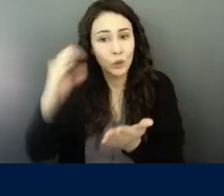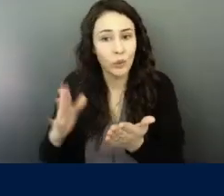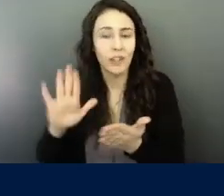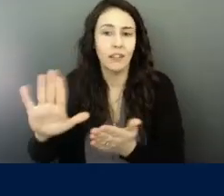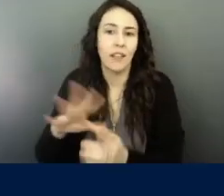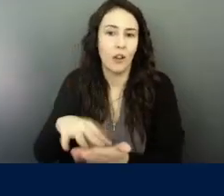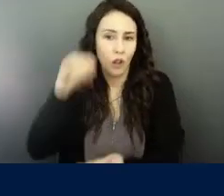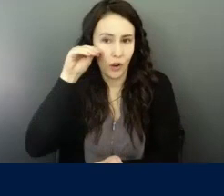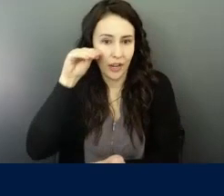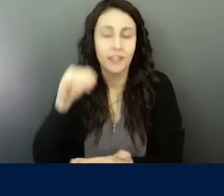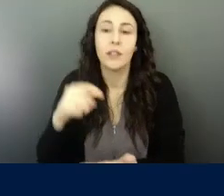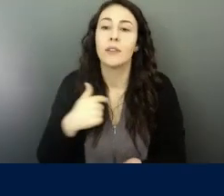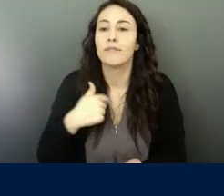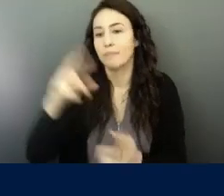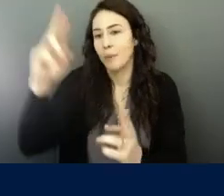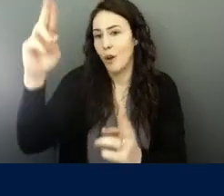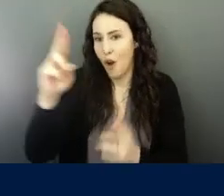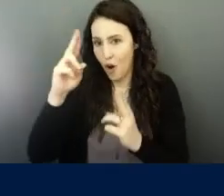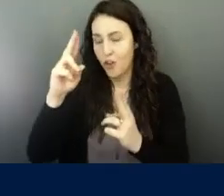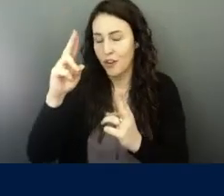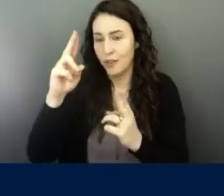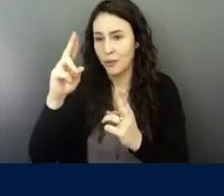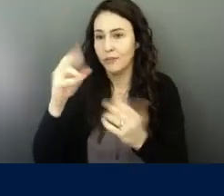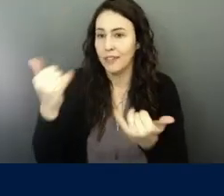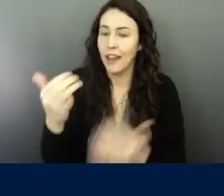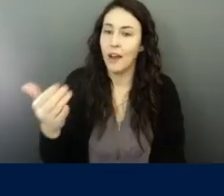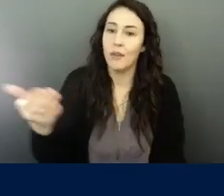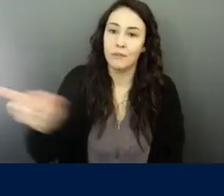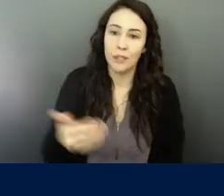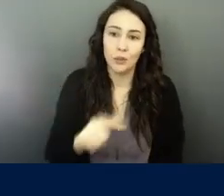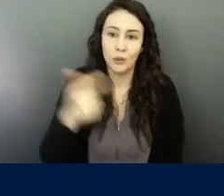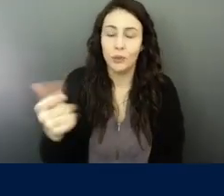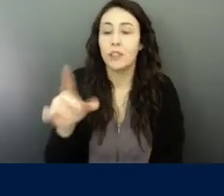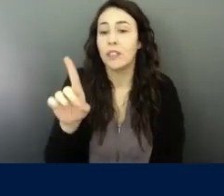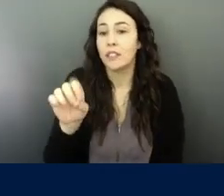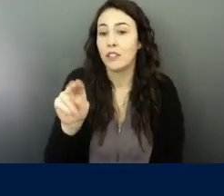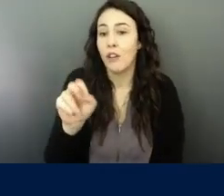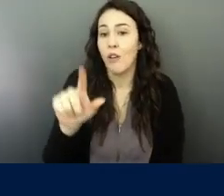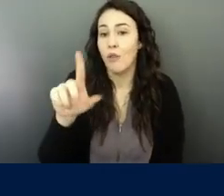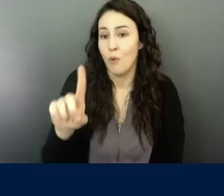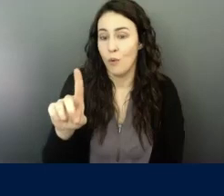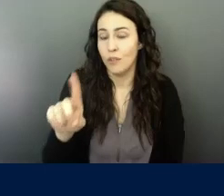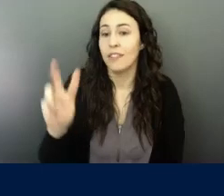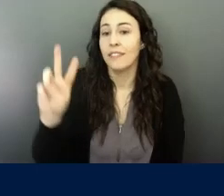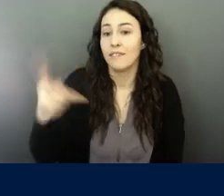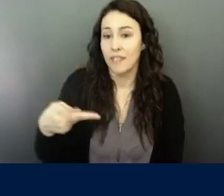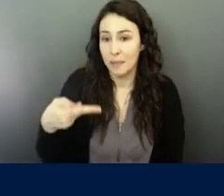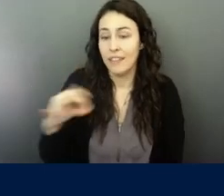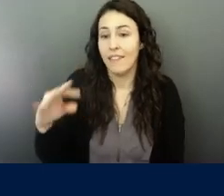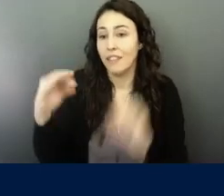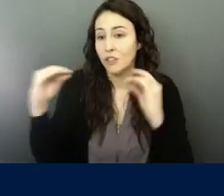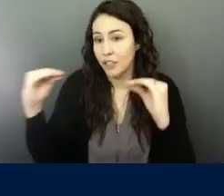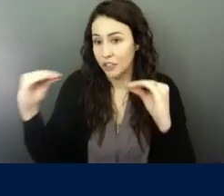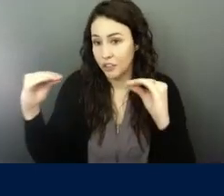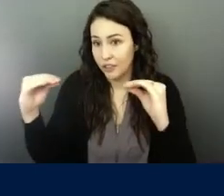honor that I now introduce to you Don Lopez, our esteemed Vice President of Instruction and Interim District CTO.